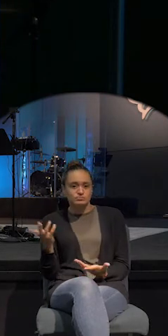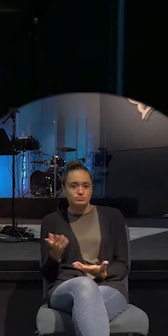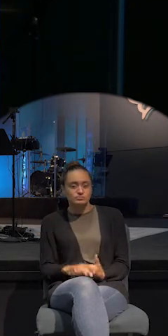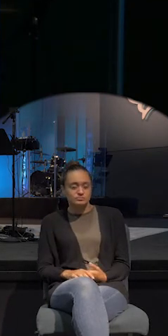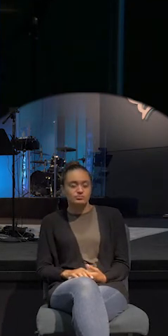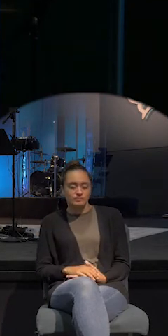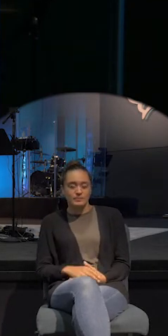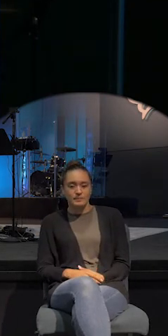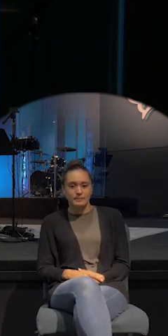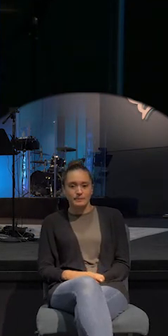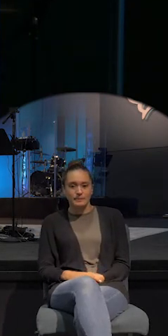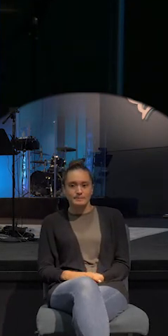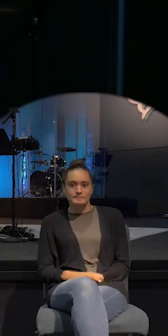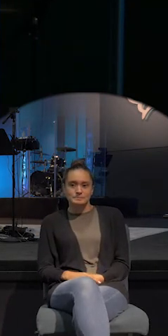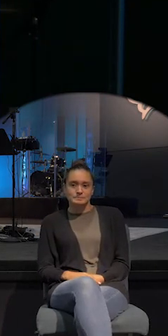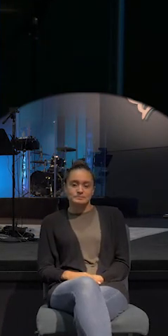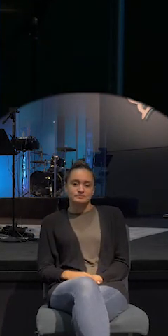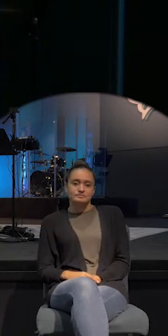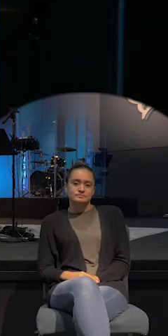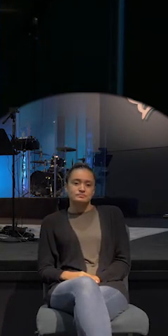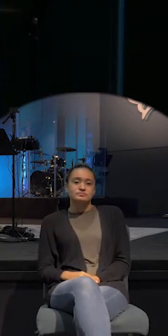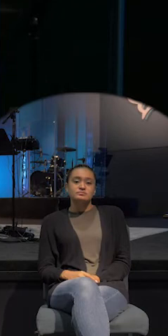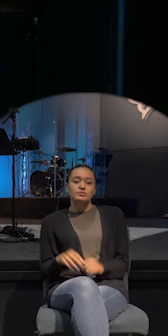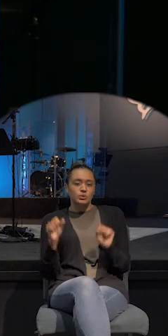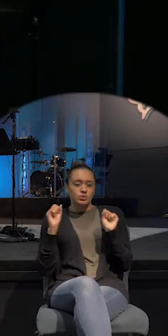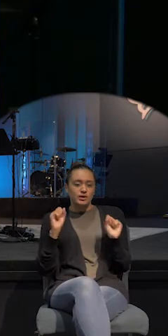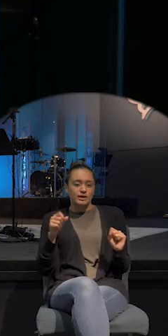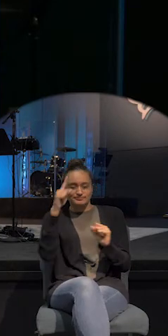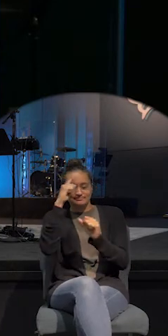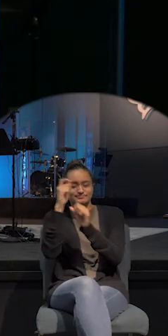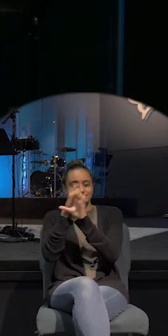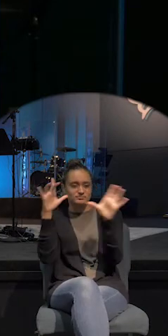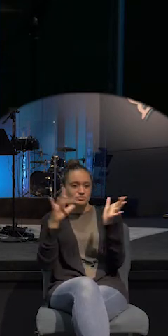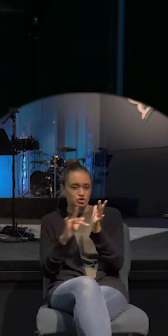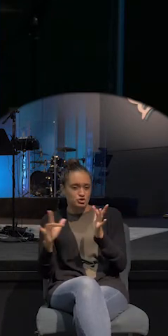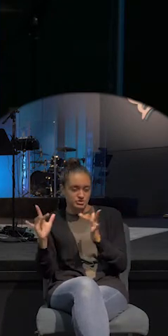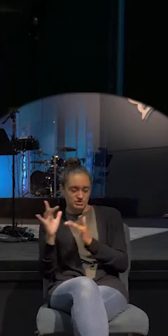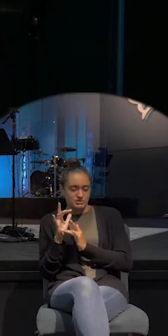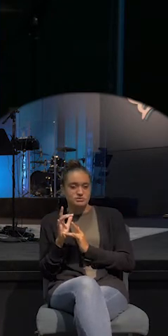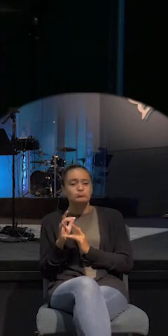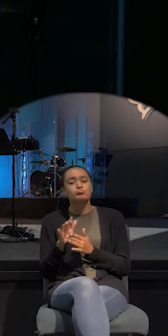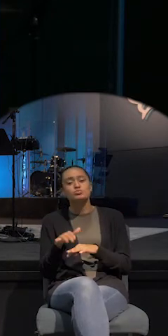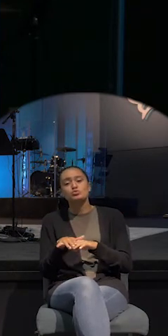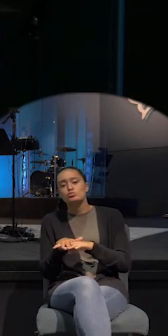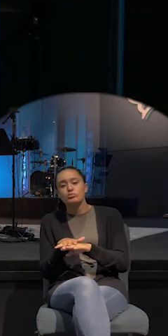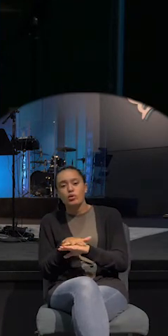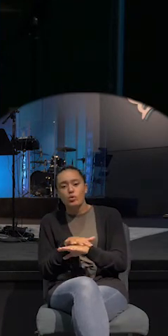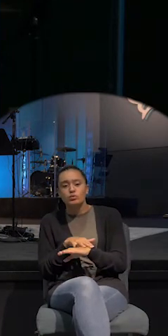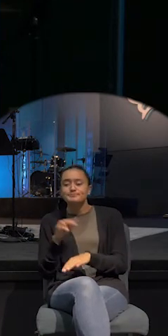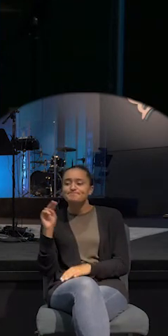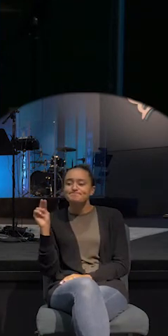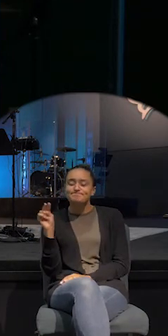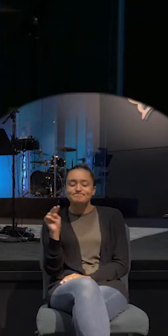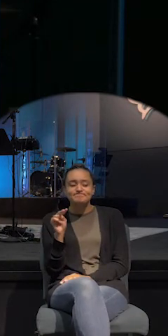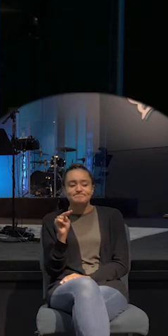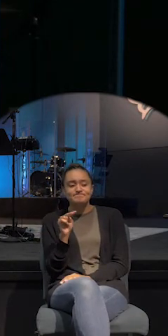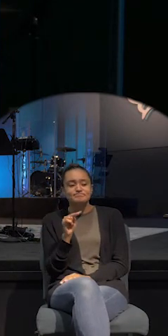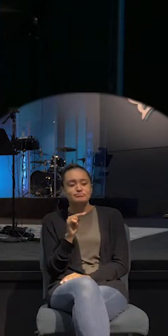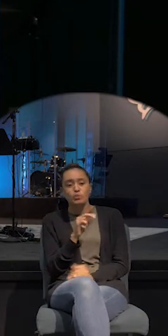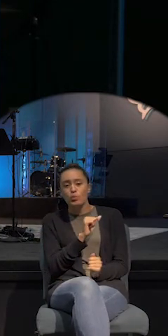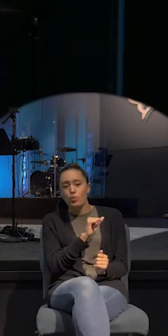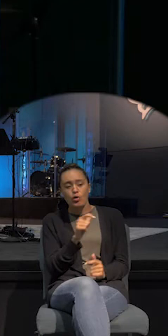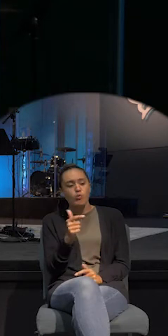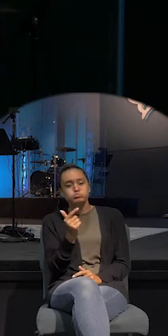is what he was doing, surveying. And you can picture Christ as he slowly looks at them